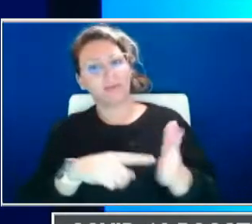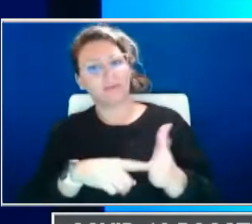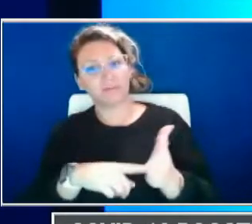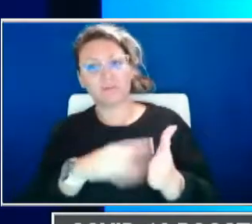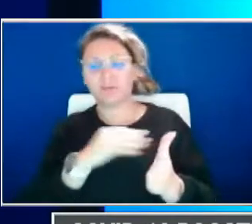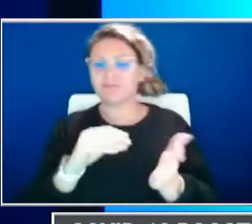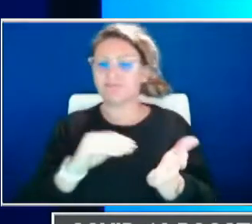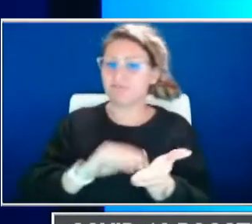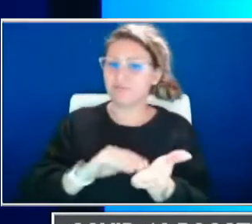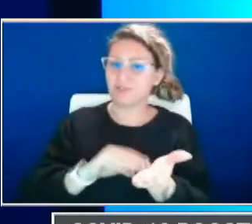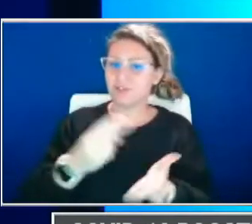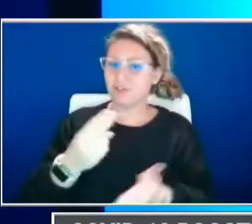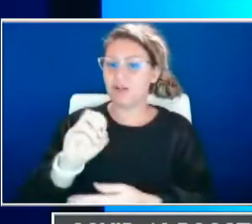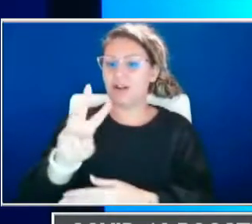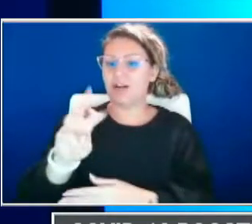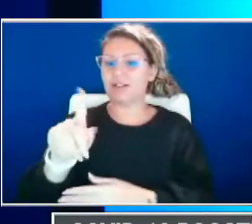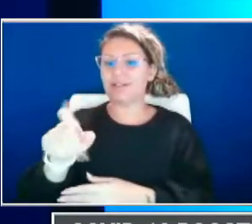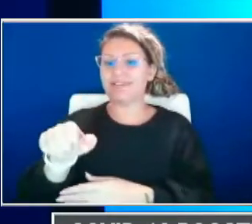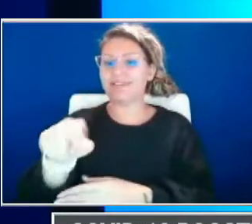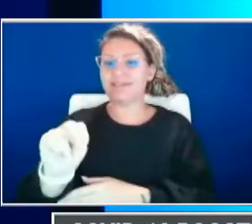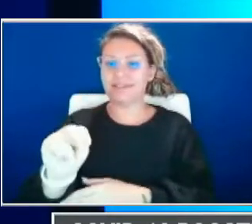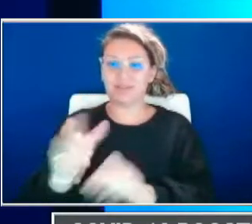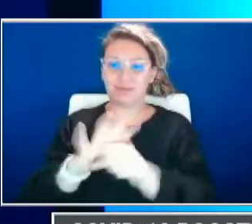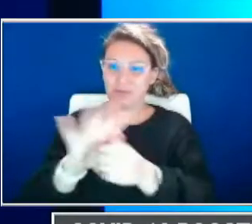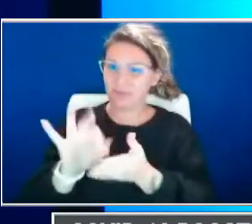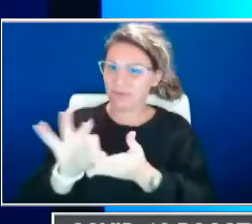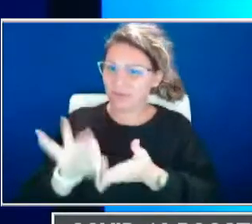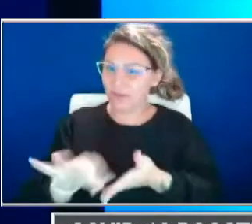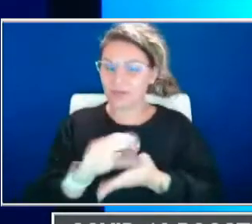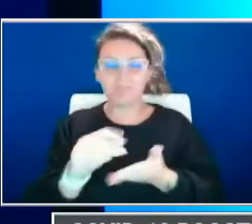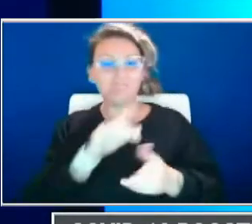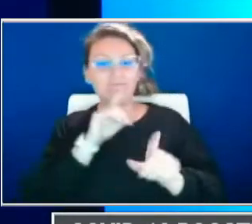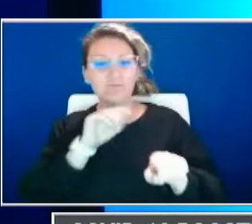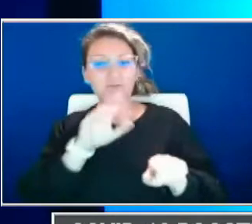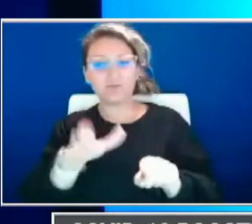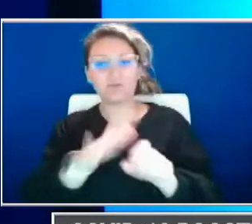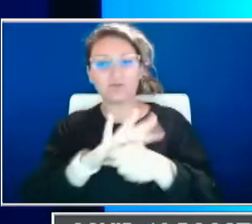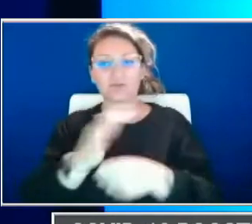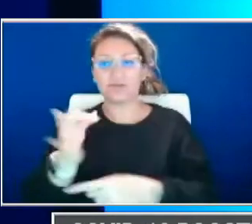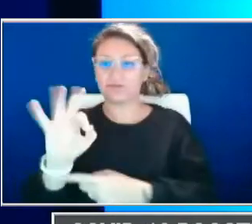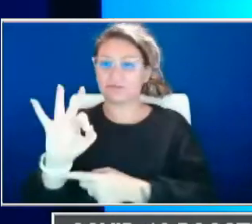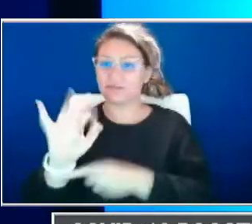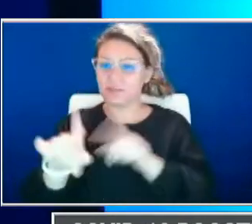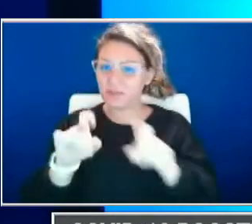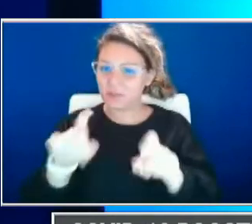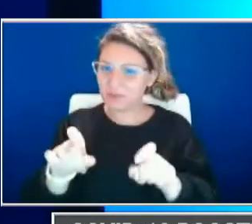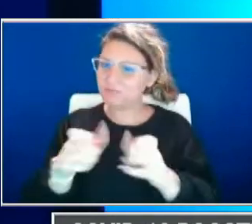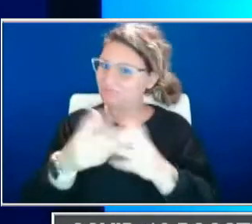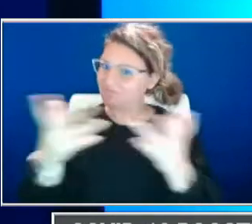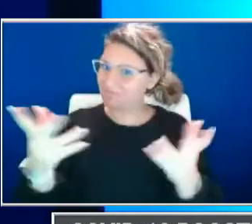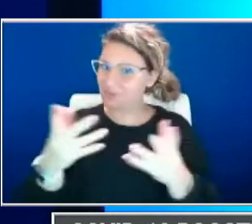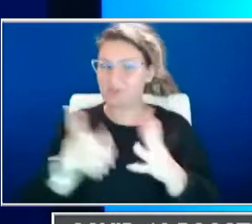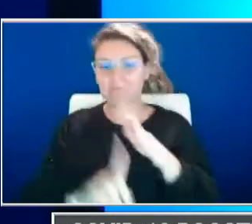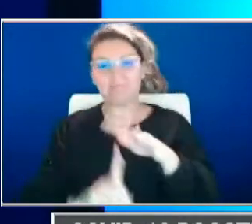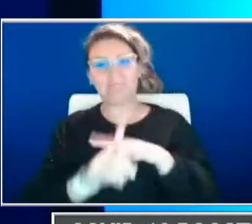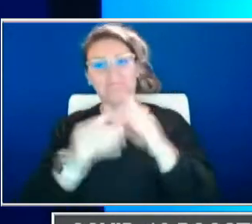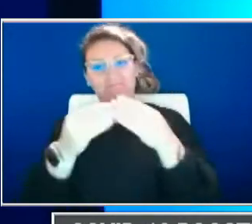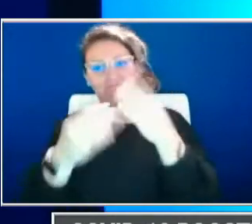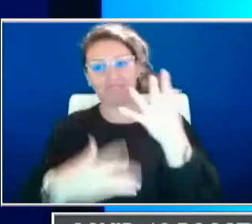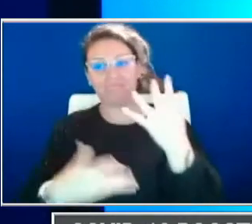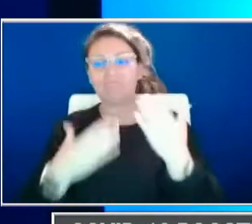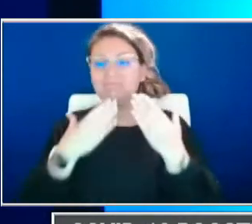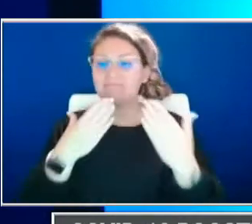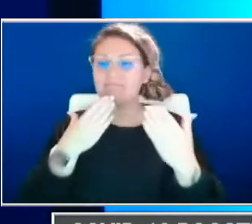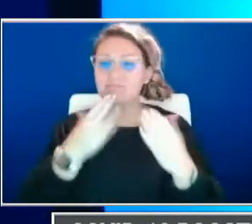us today with our COVID count and answer some of your COVID-19 questions. We know you've got many of those. Thank you again for joining us on Facebook,